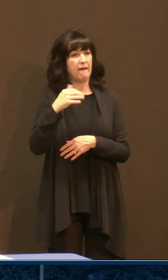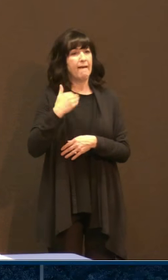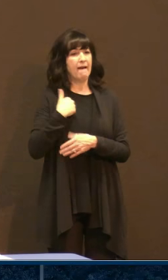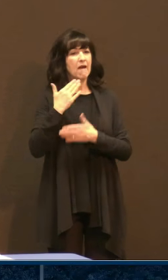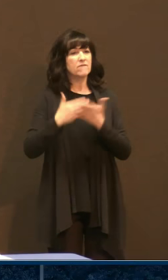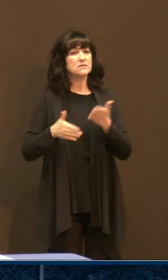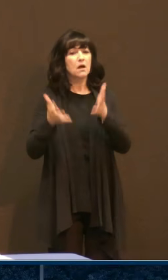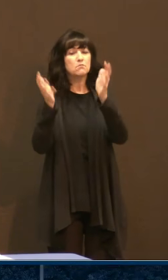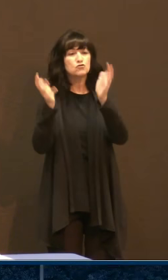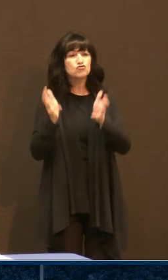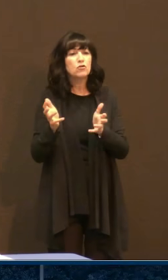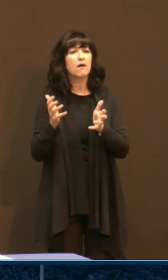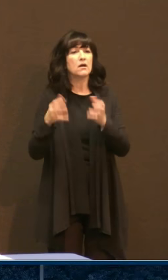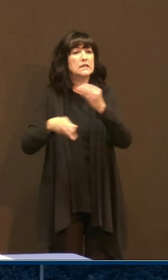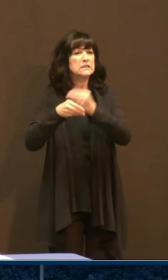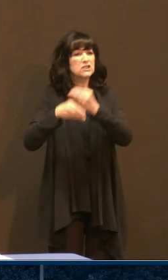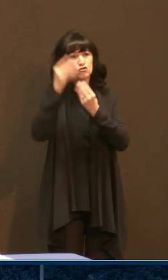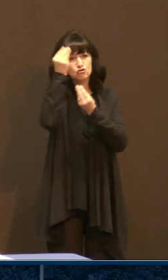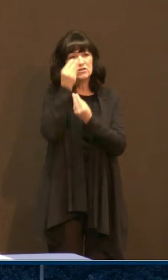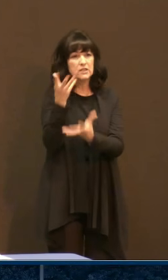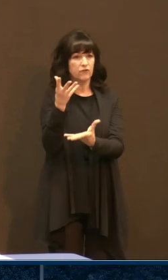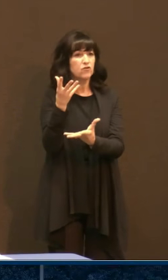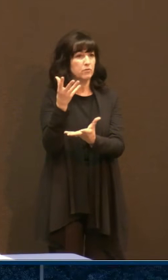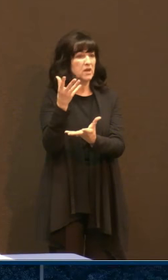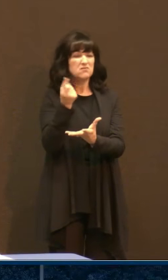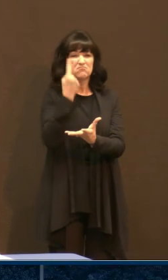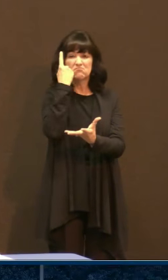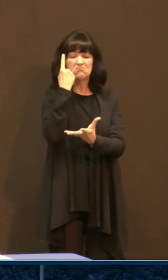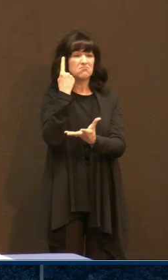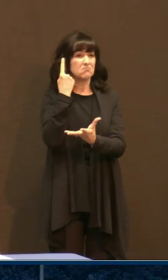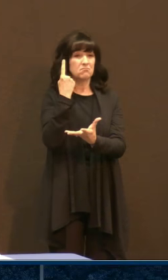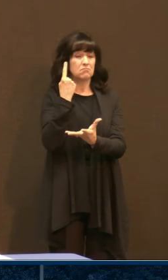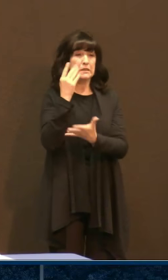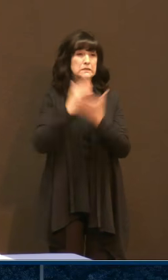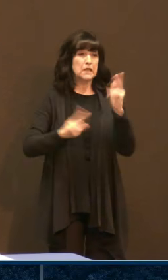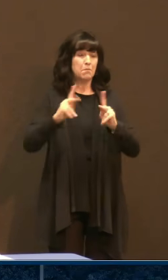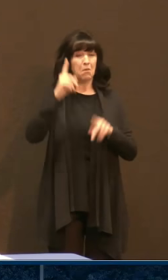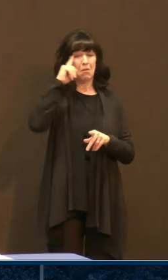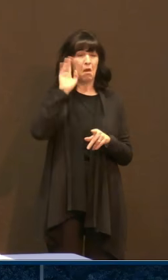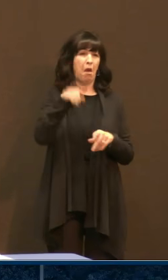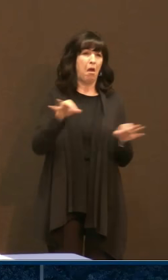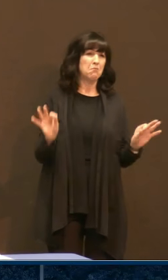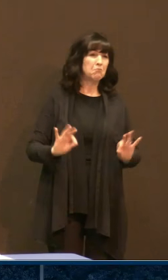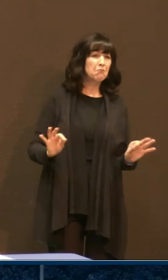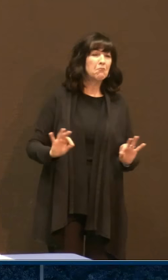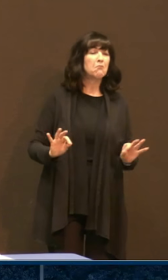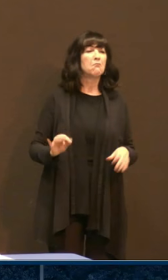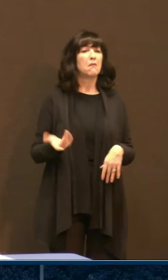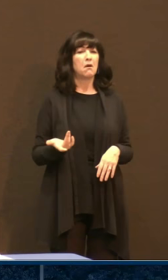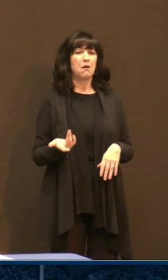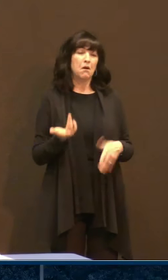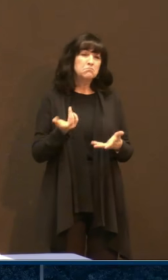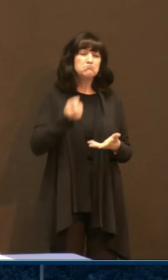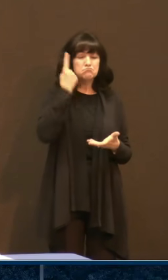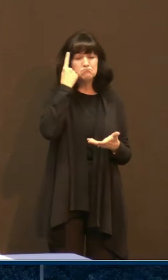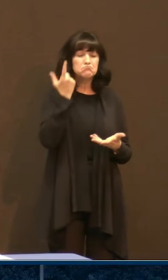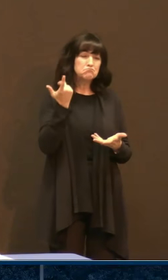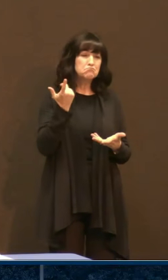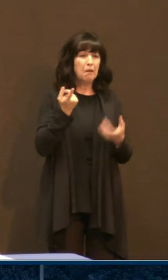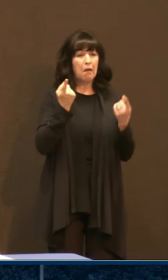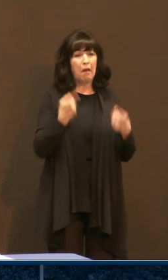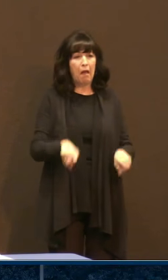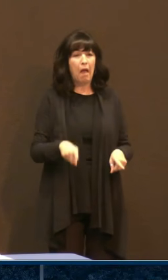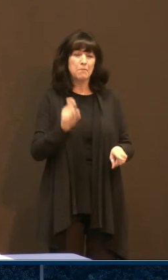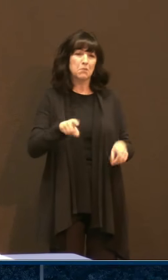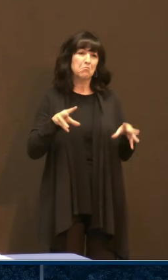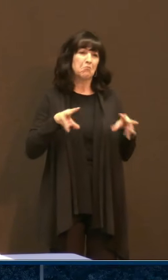additional information with. We can't take this lightly. We know between unemployment, the medical issues people are going through, the